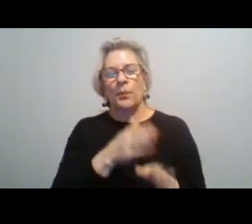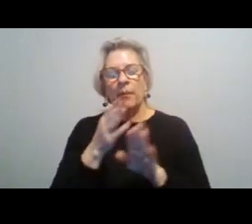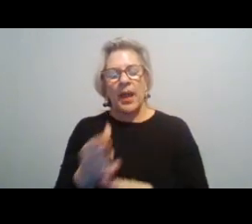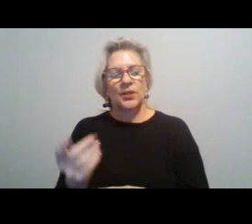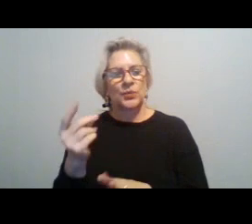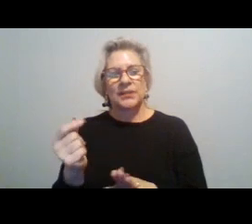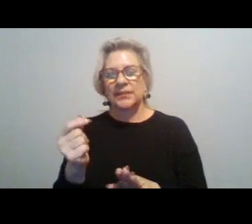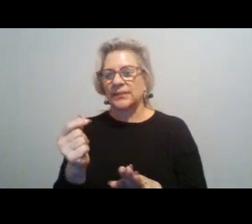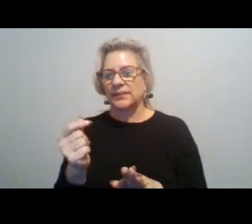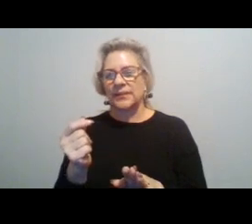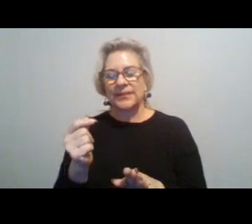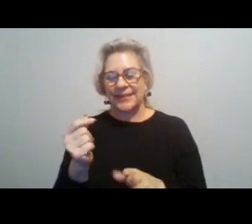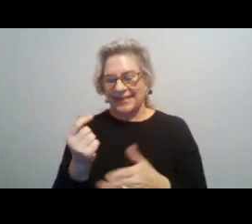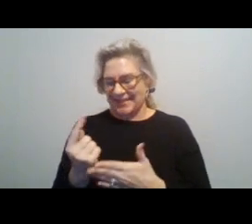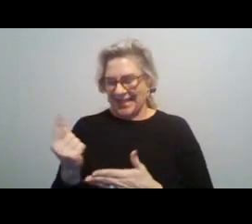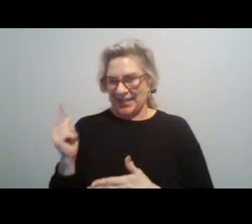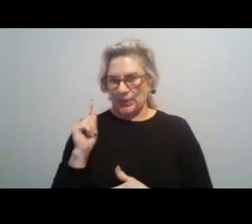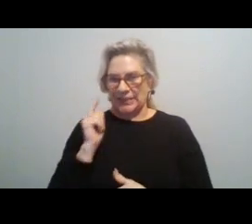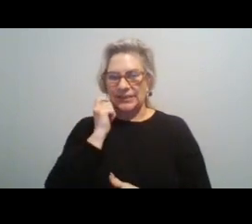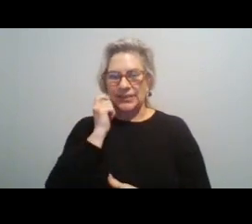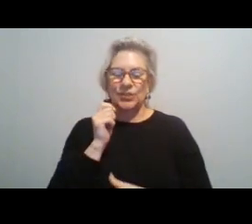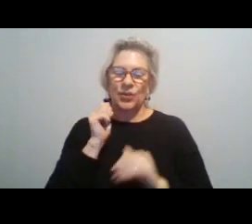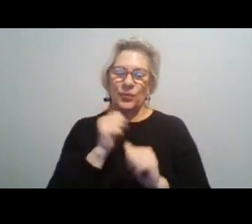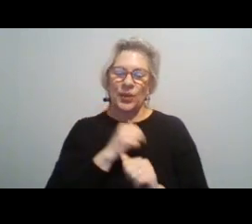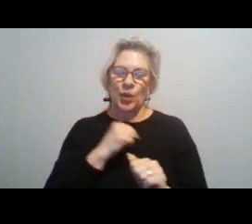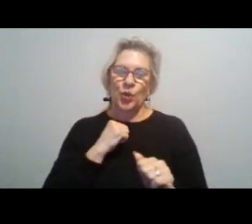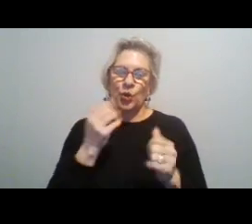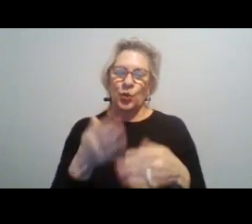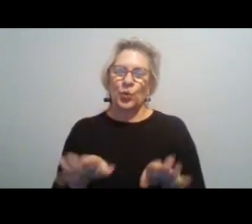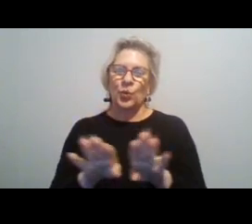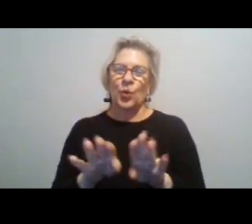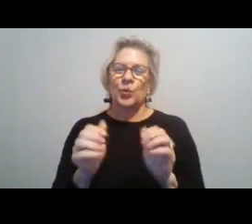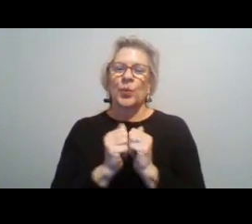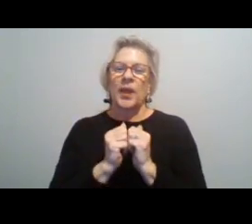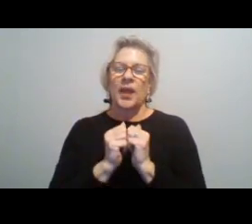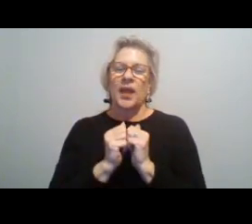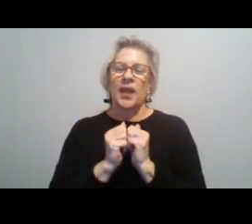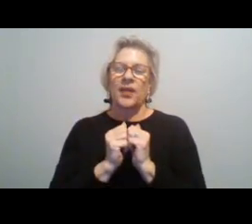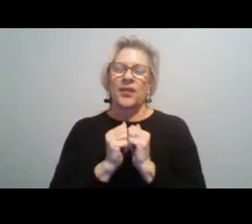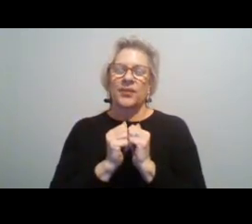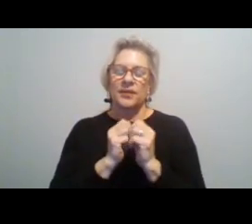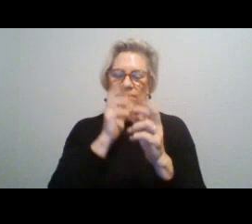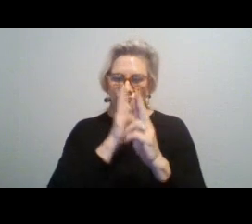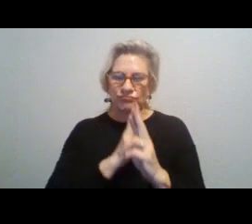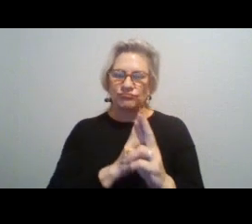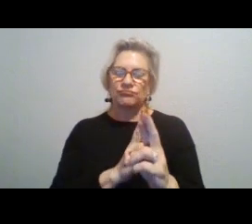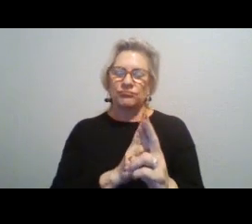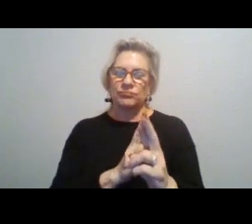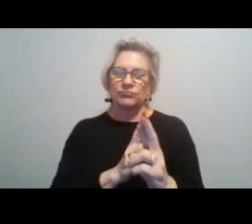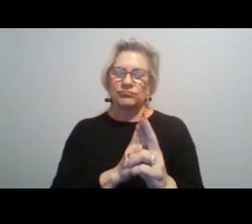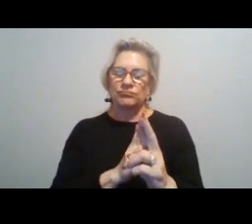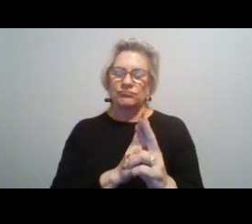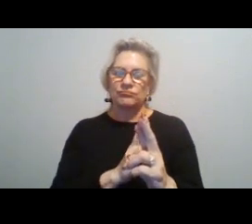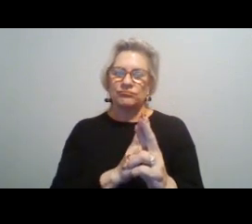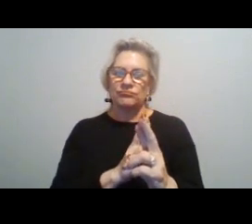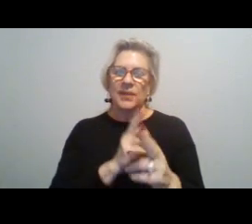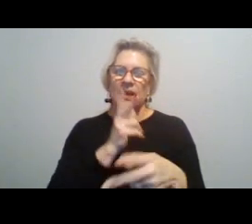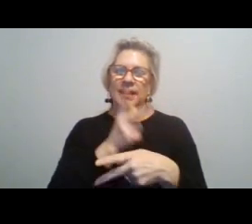suddenly this last week. So if we could adjourn on his behalf, and please keep him and his